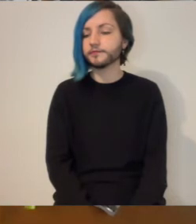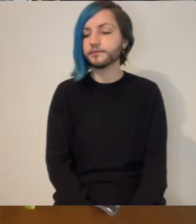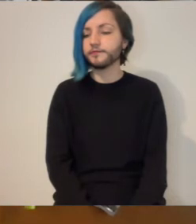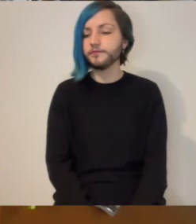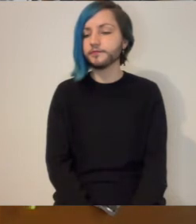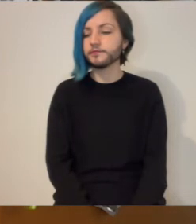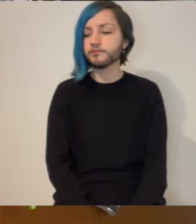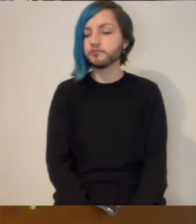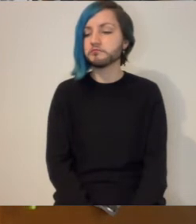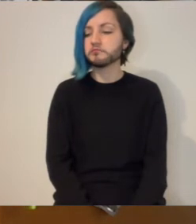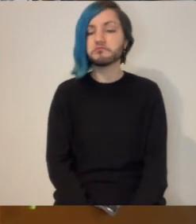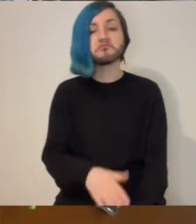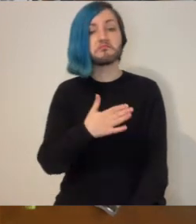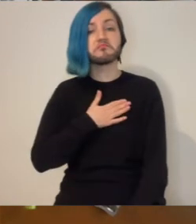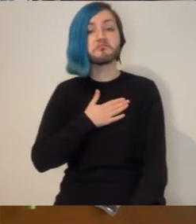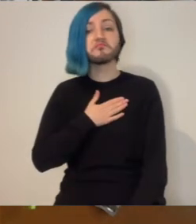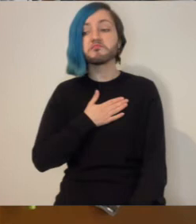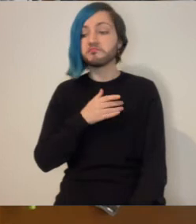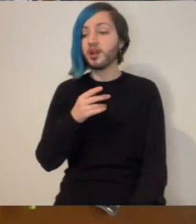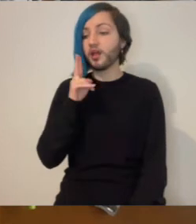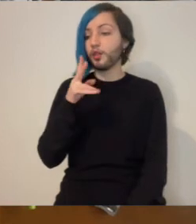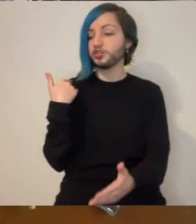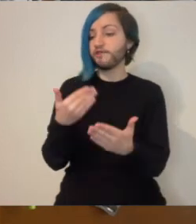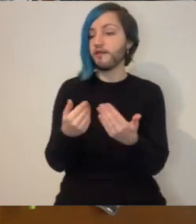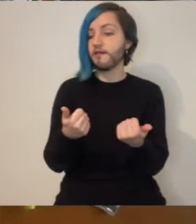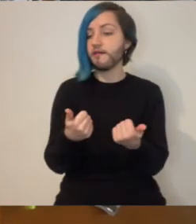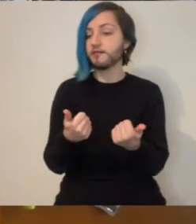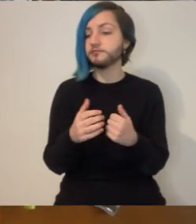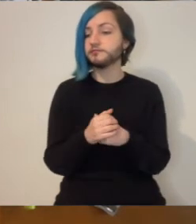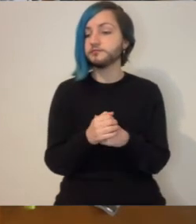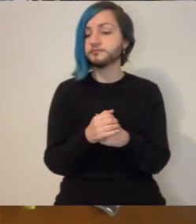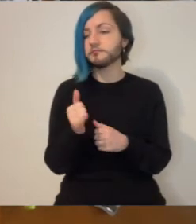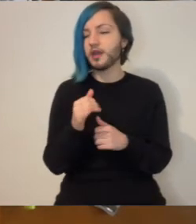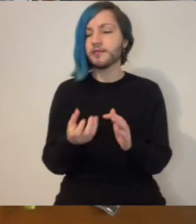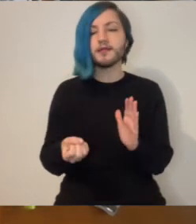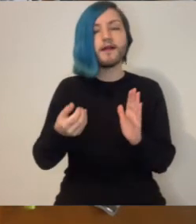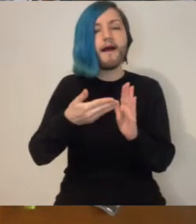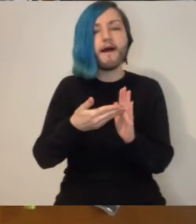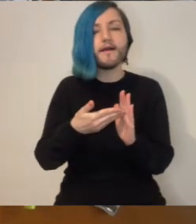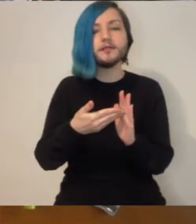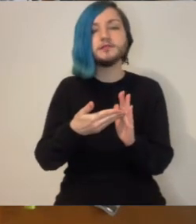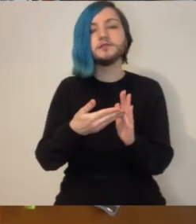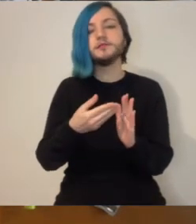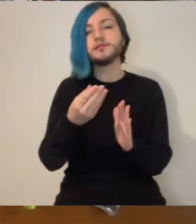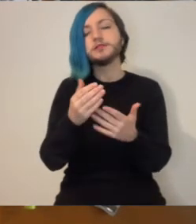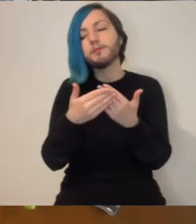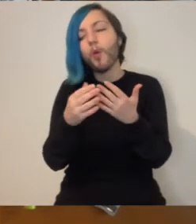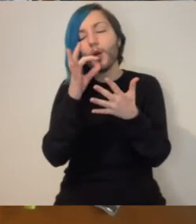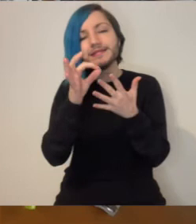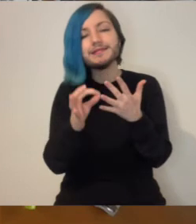And sort of happy with how that's looking overall, and then I might want to think about